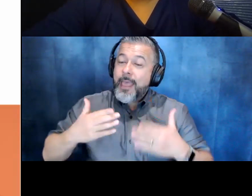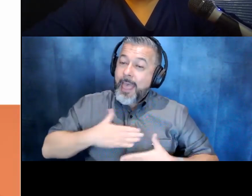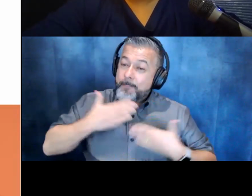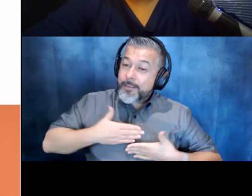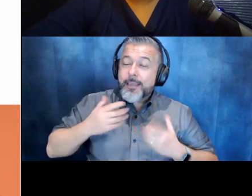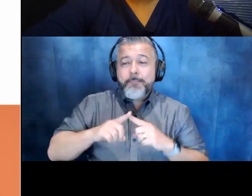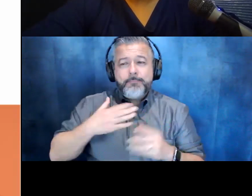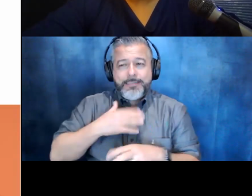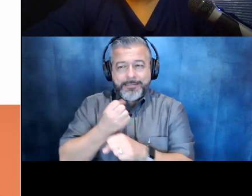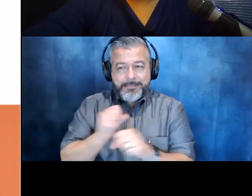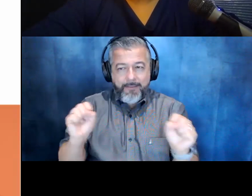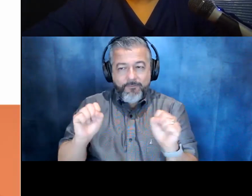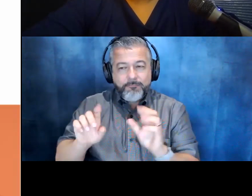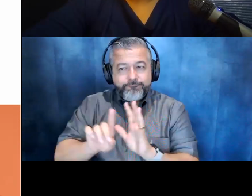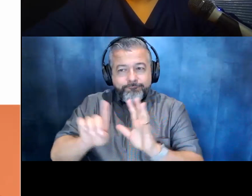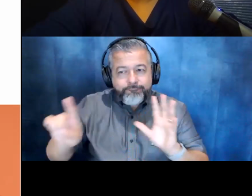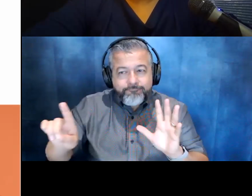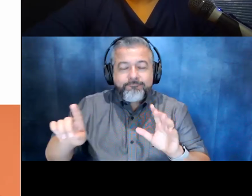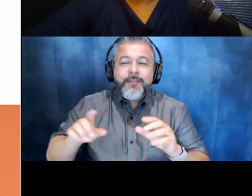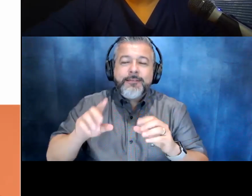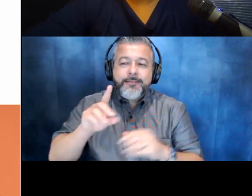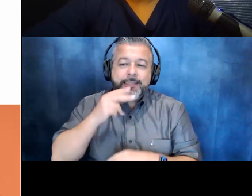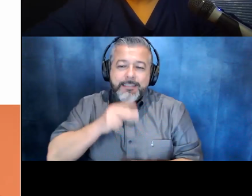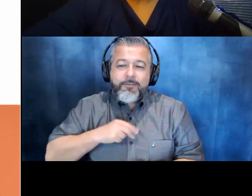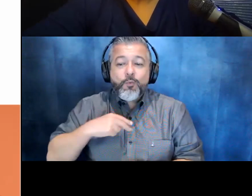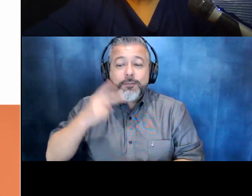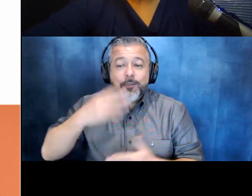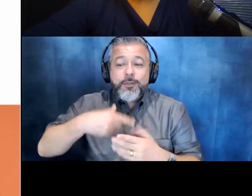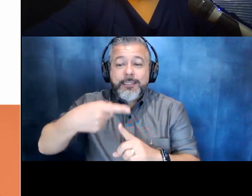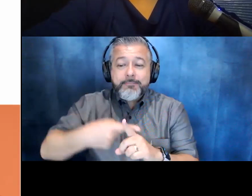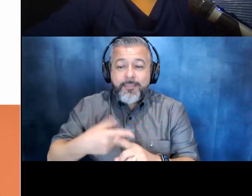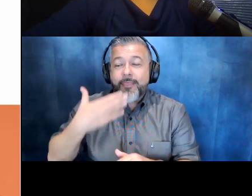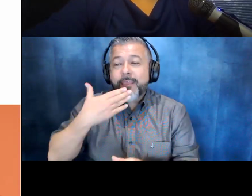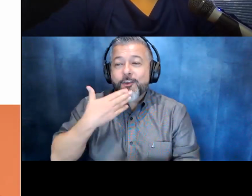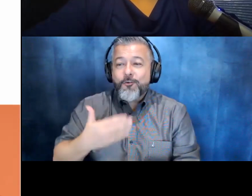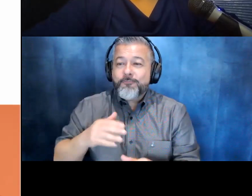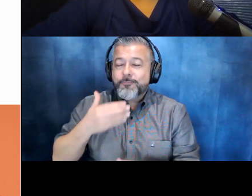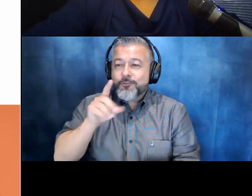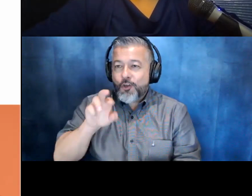Thanksgiving, and we will see you back here next month. Thank you, Dr. Keebler. Thank you so much.